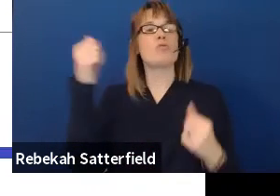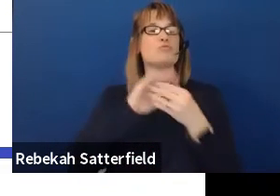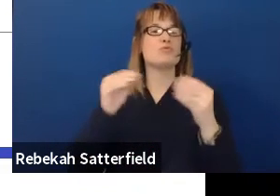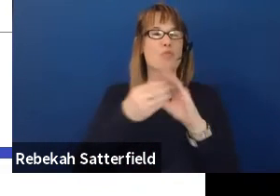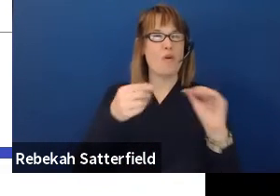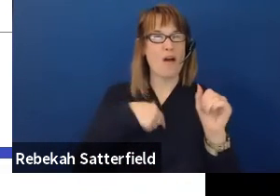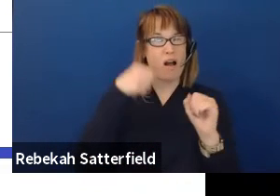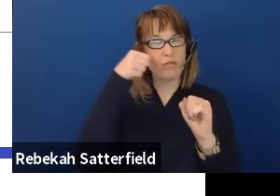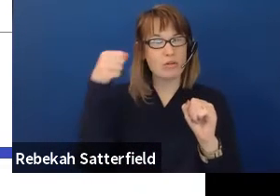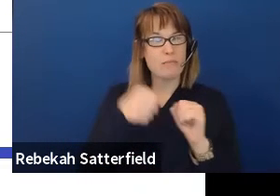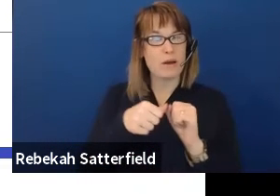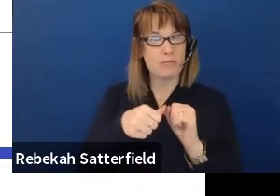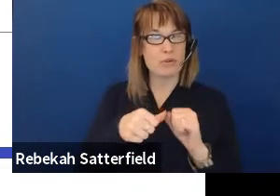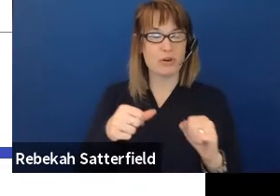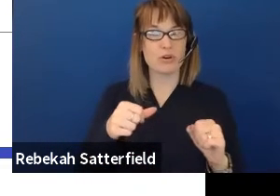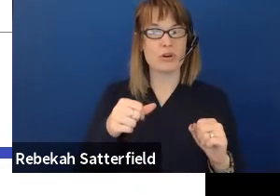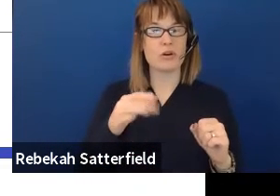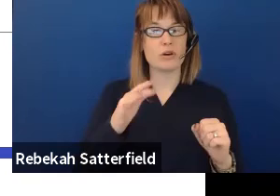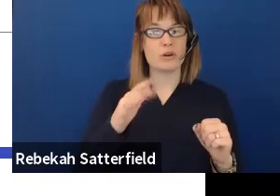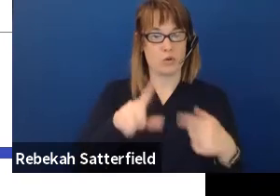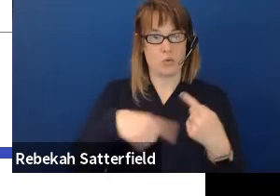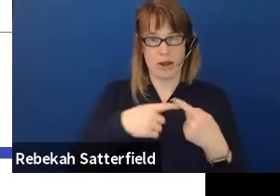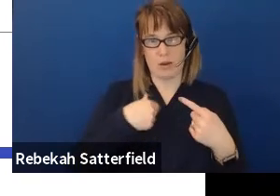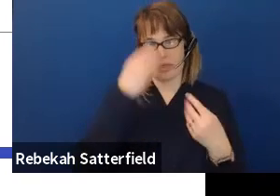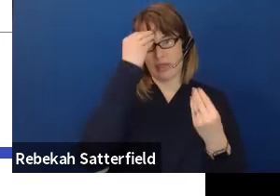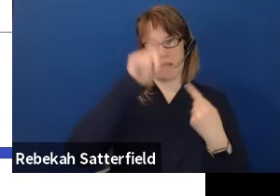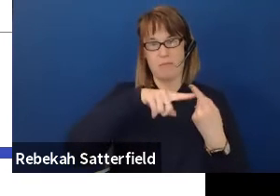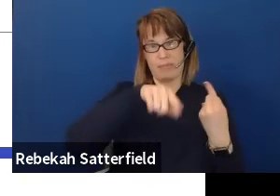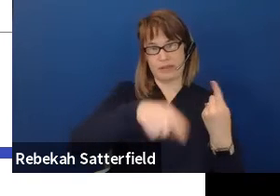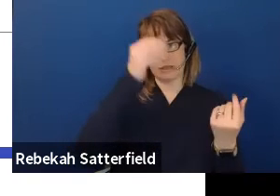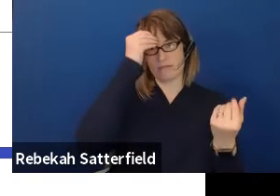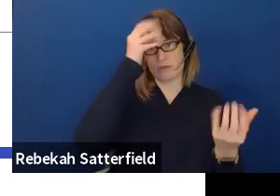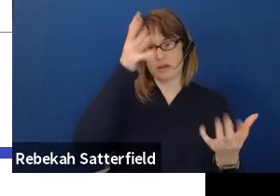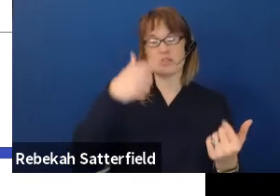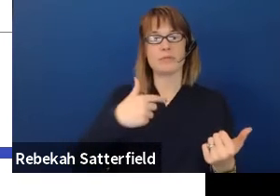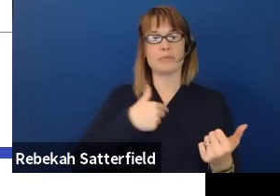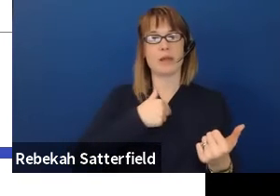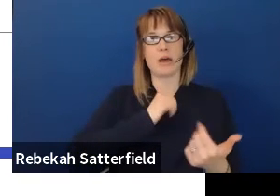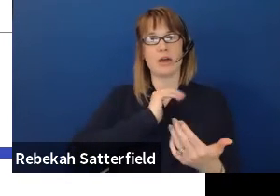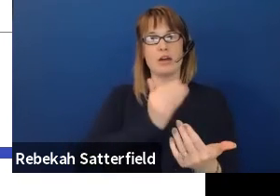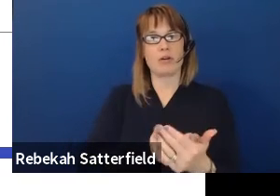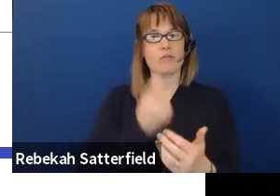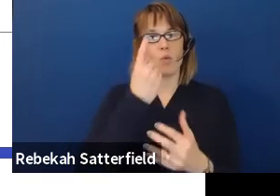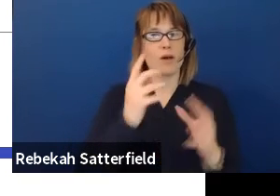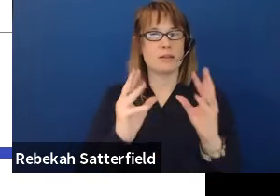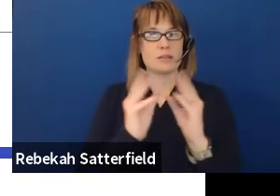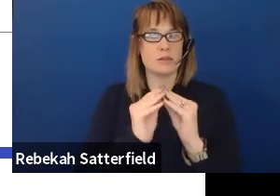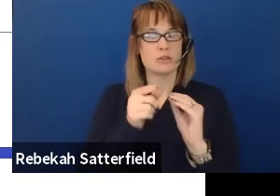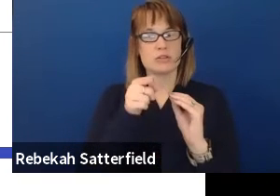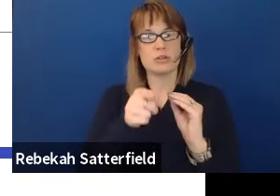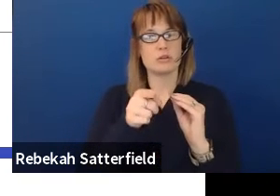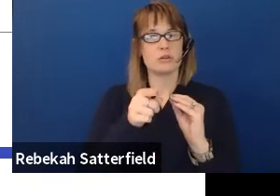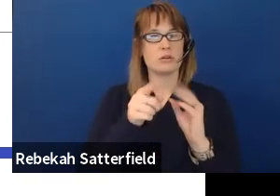was preparing to share this information with you all. I arrived at a session that was already